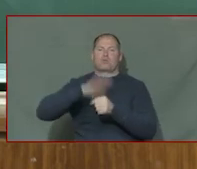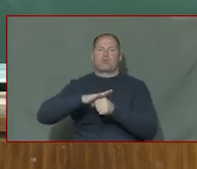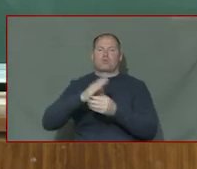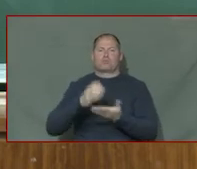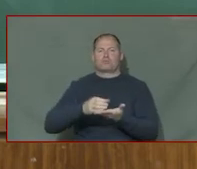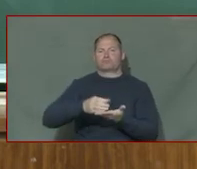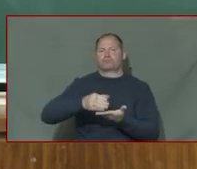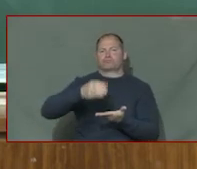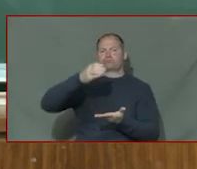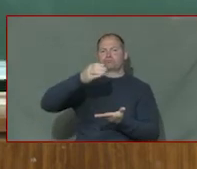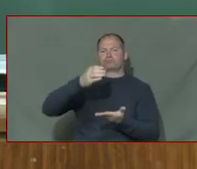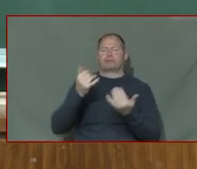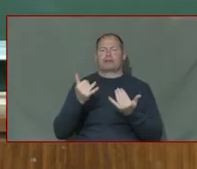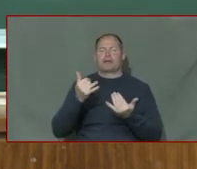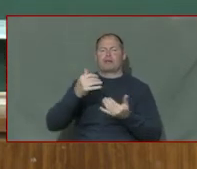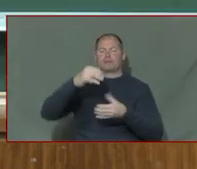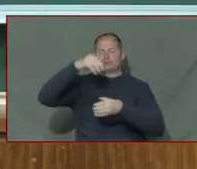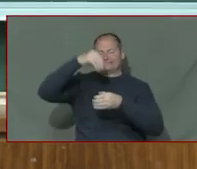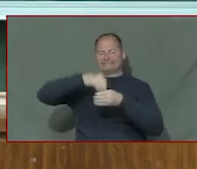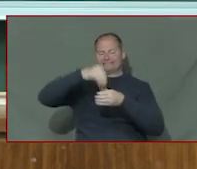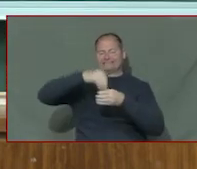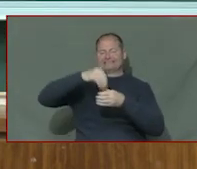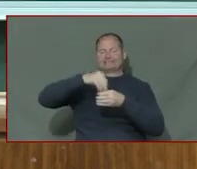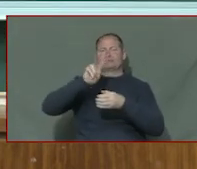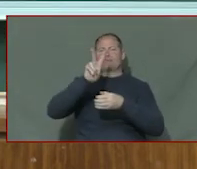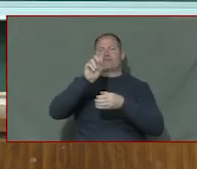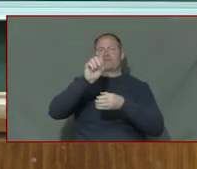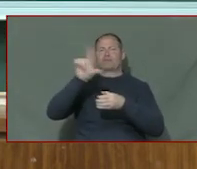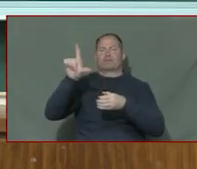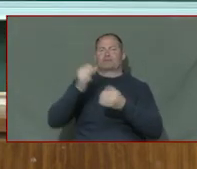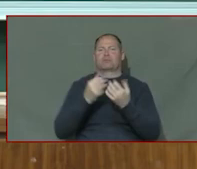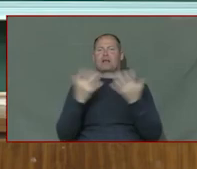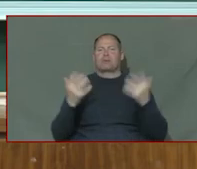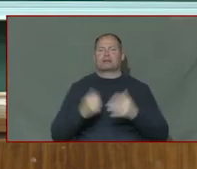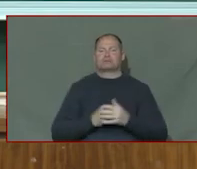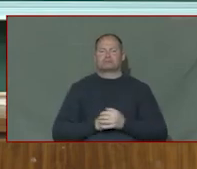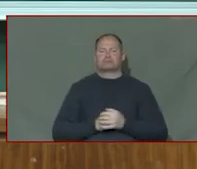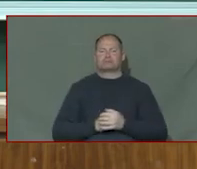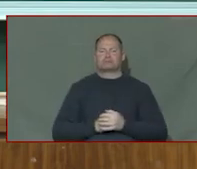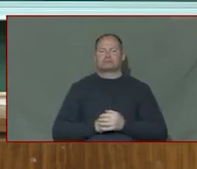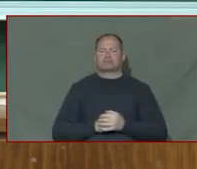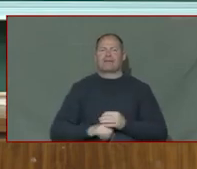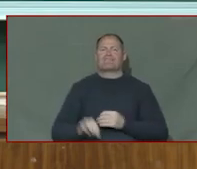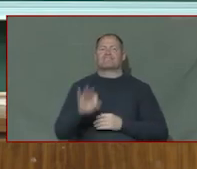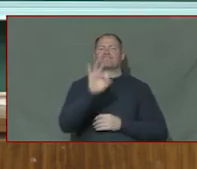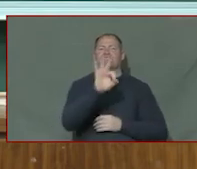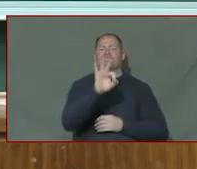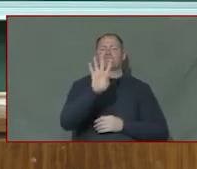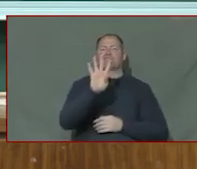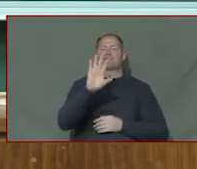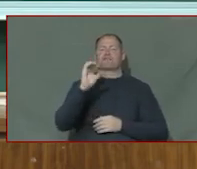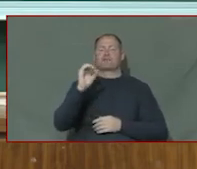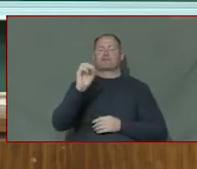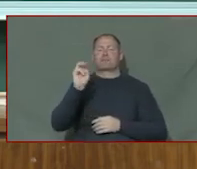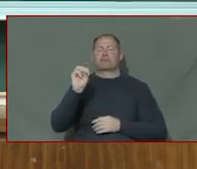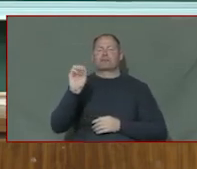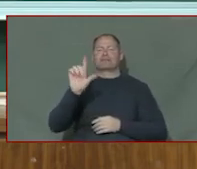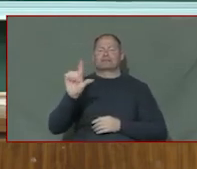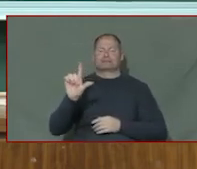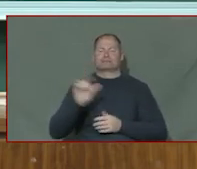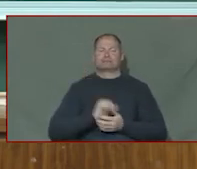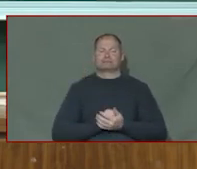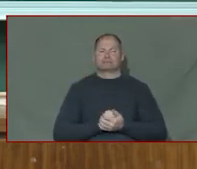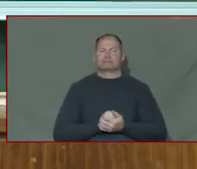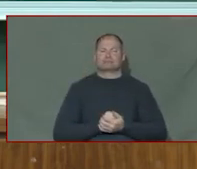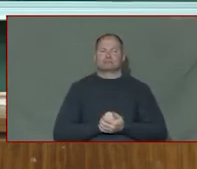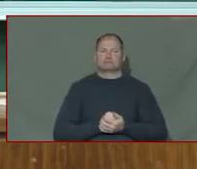So what is the volume? The volume is equal to 340 milliliters, and that is equal